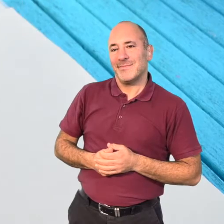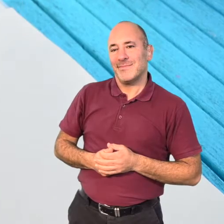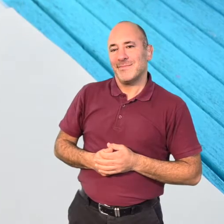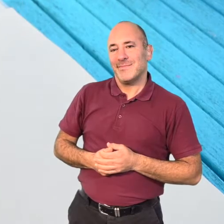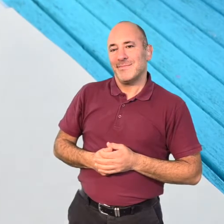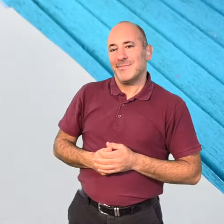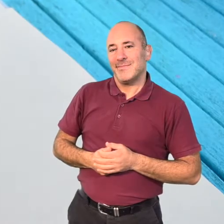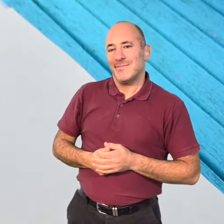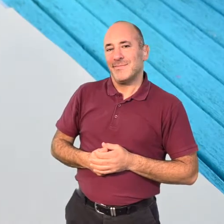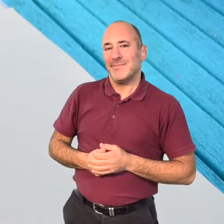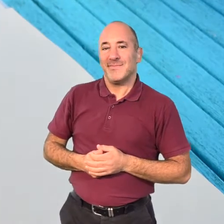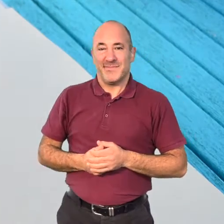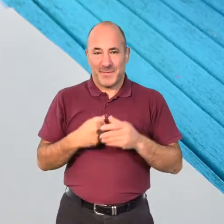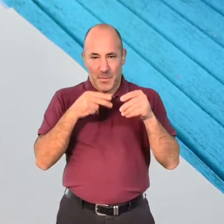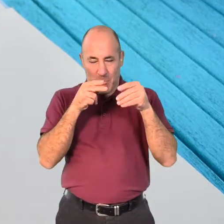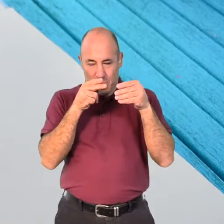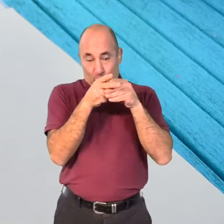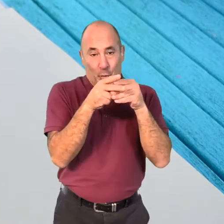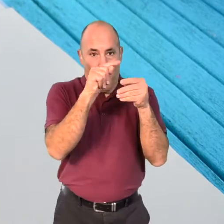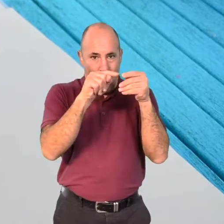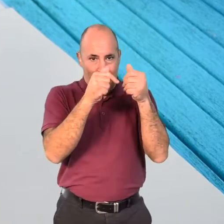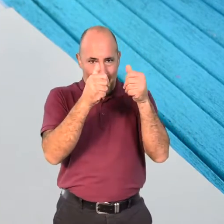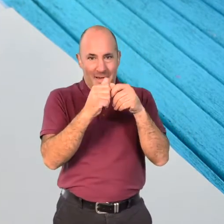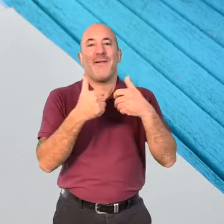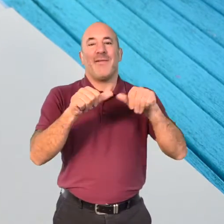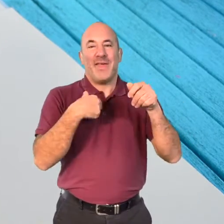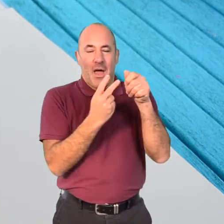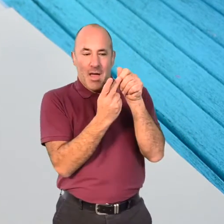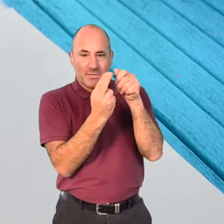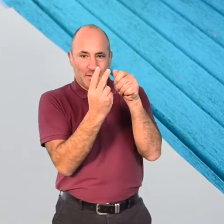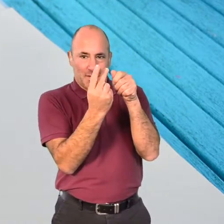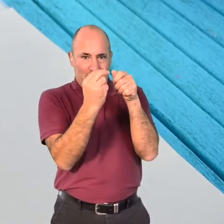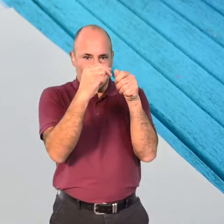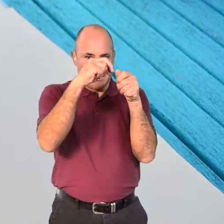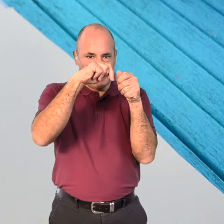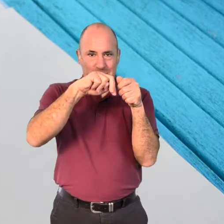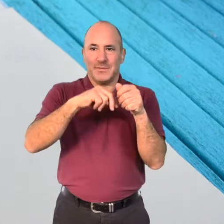So I've managed to poke a hole through my first swirl now, and I'm cutting round.